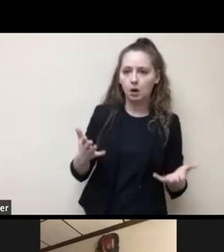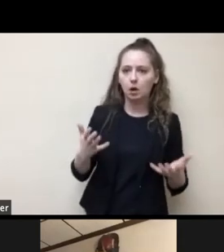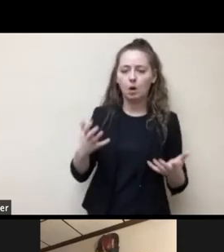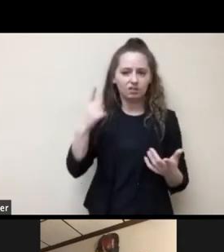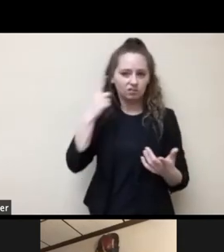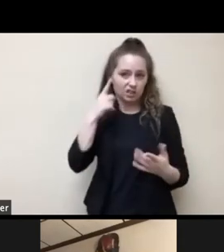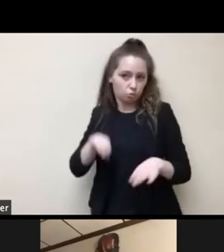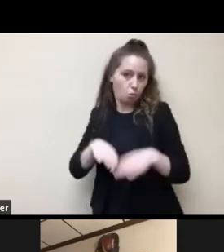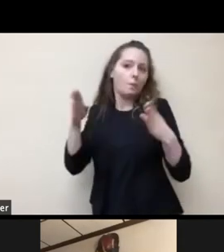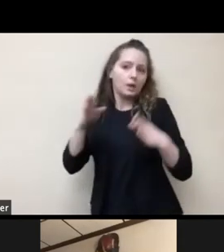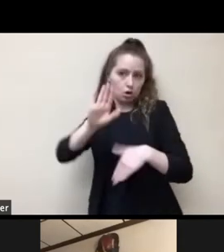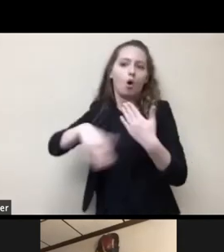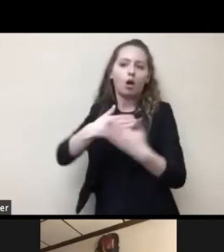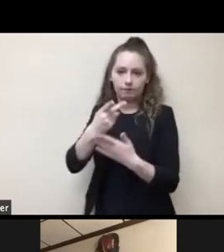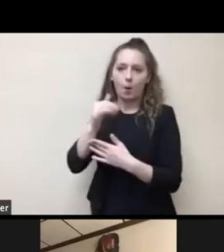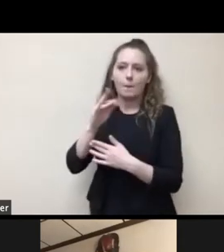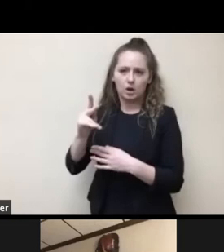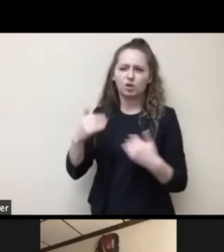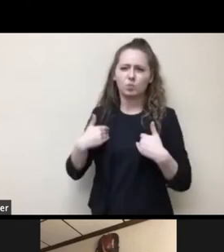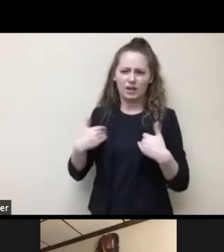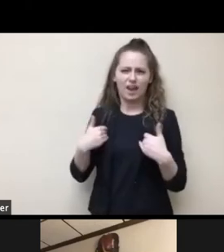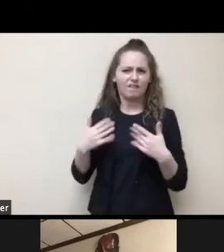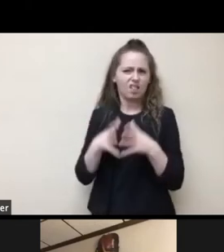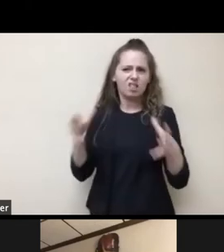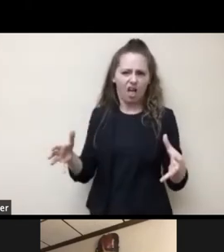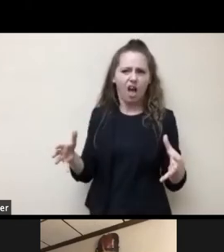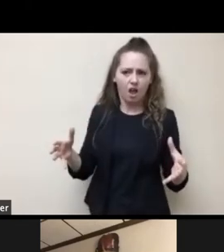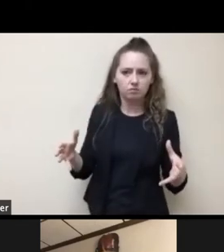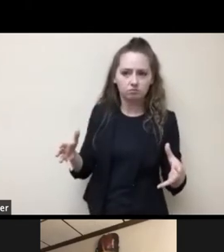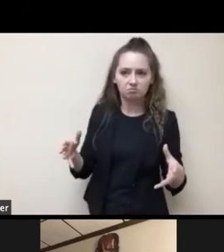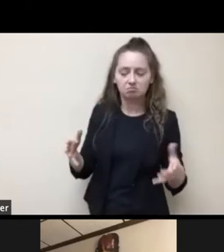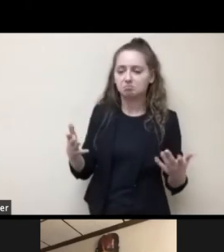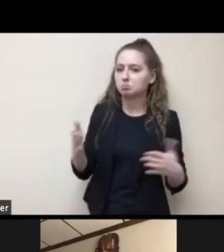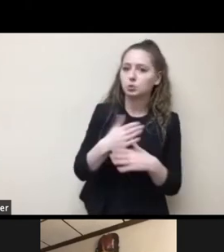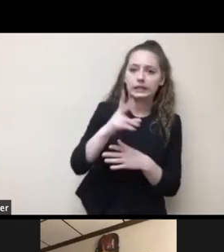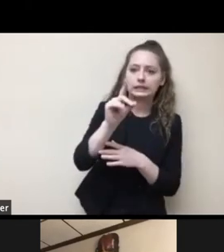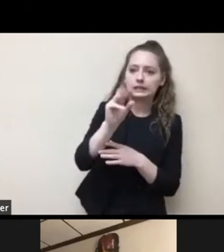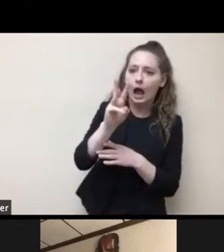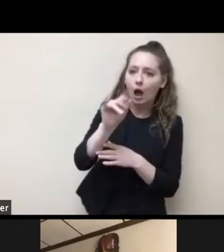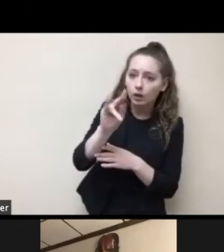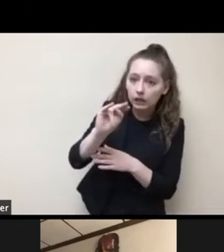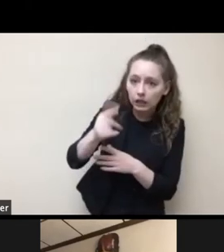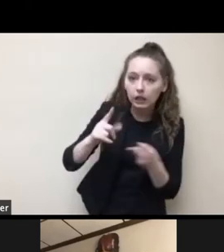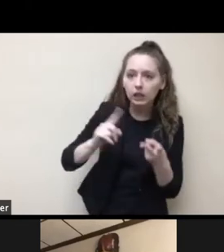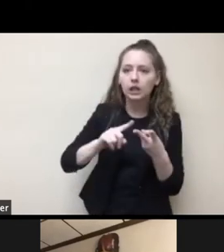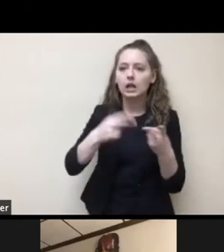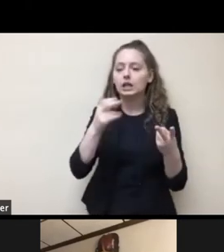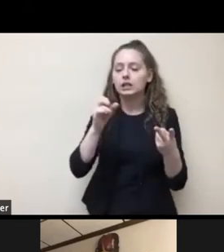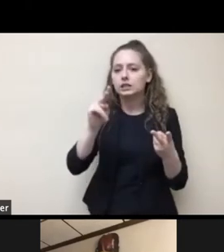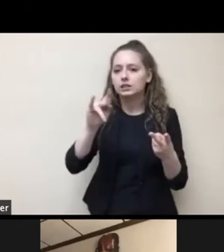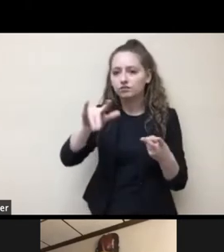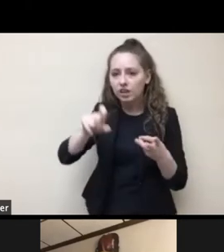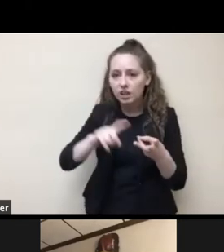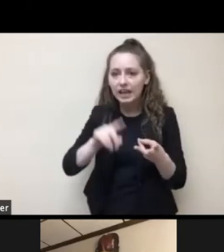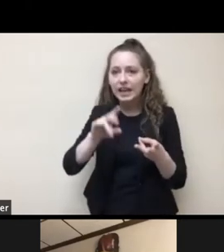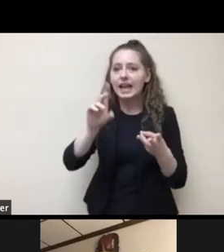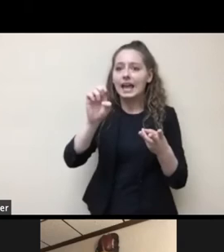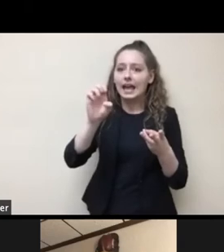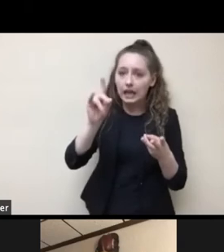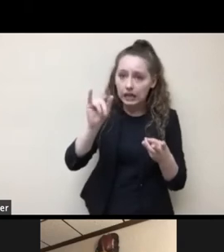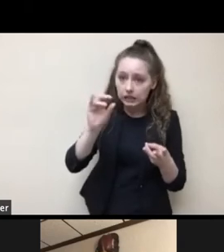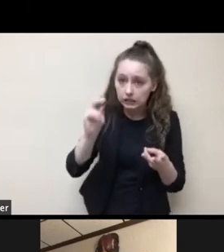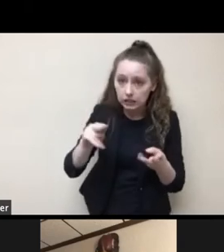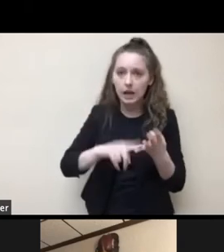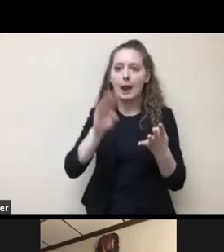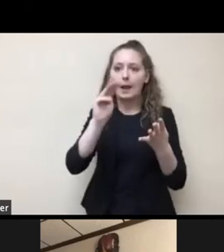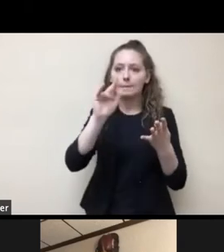have them in a lot of them. I mean, between Dowling and Hessville and the perimeter sidewalk at Edison and MLK,